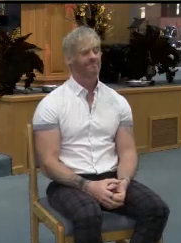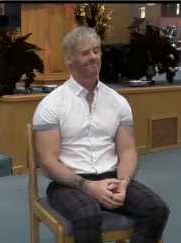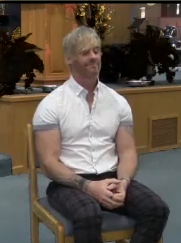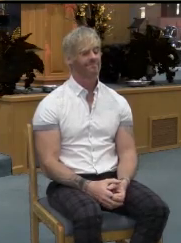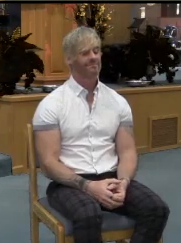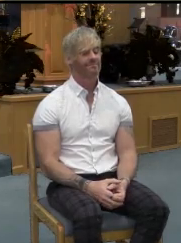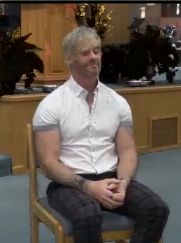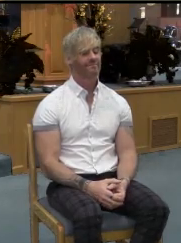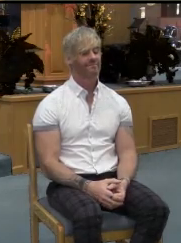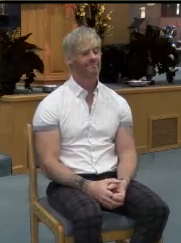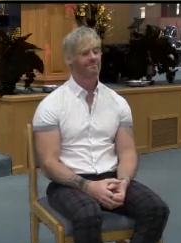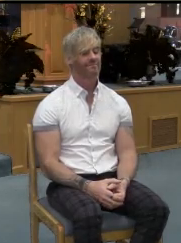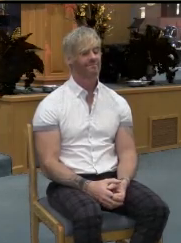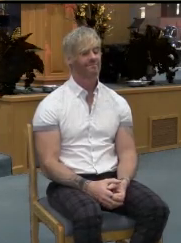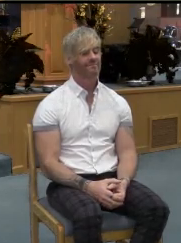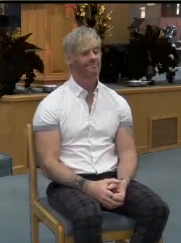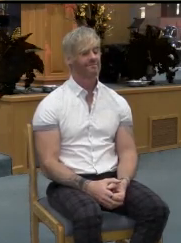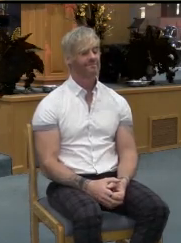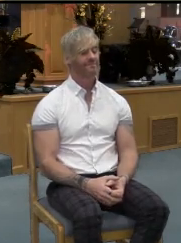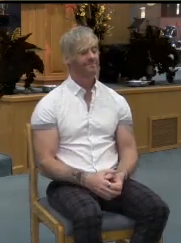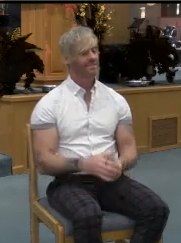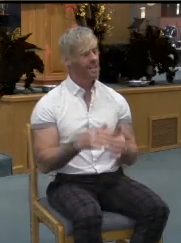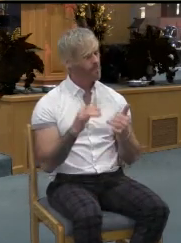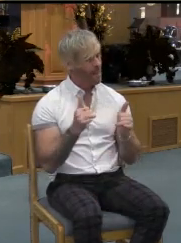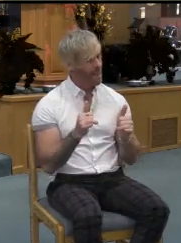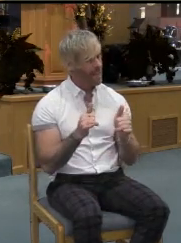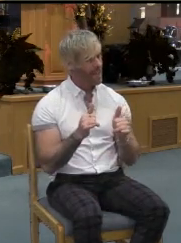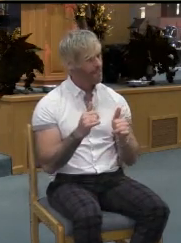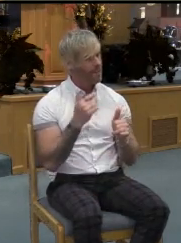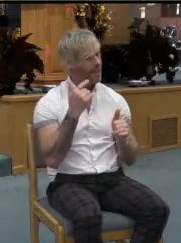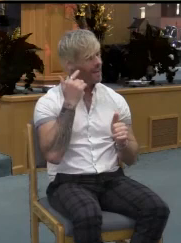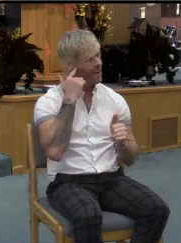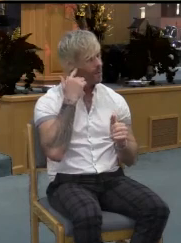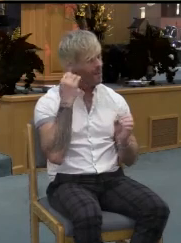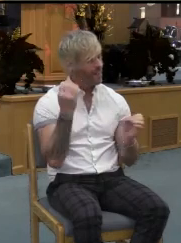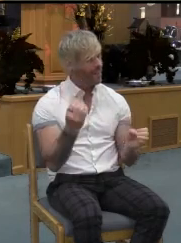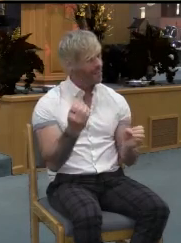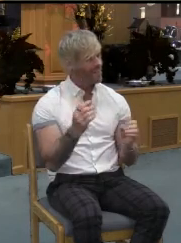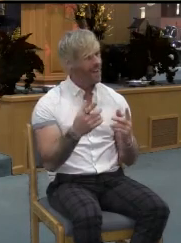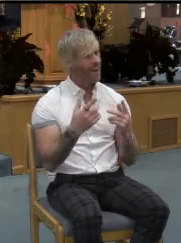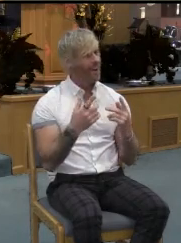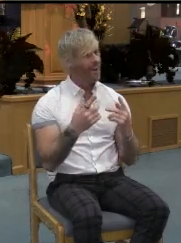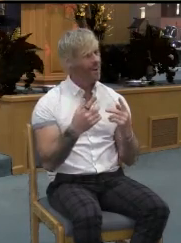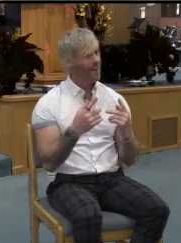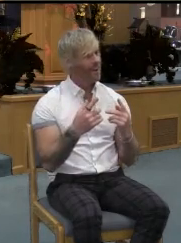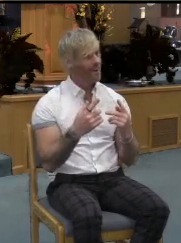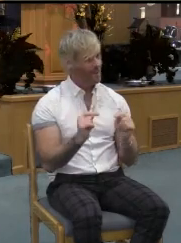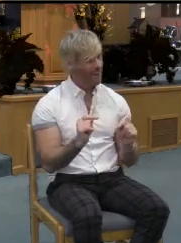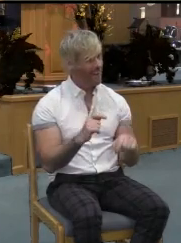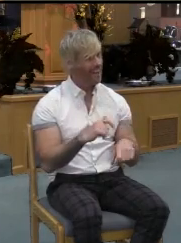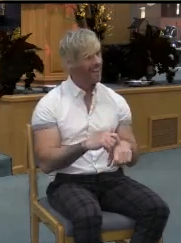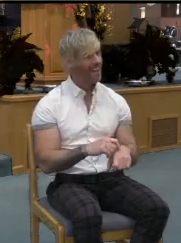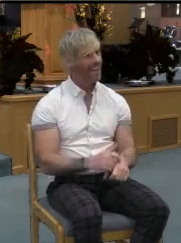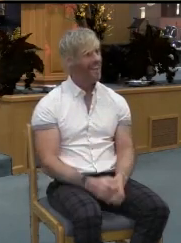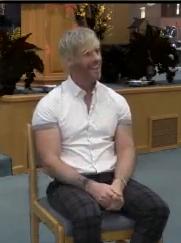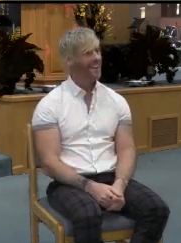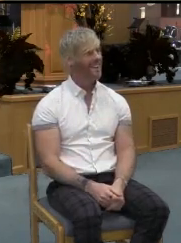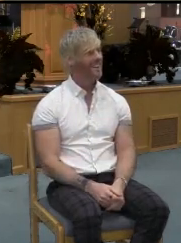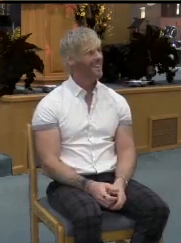Well, it's playing, but it's not saying anything. Let me try that one more time.